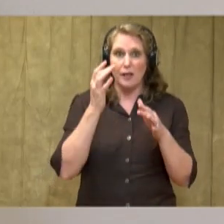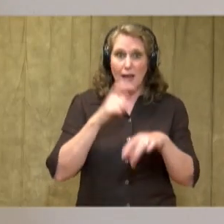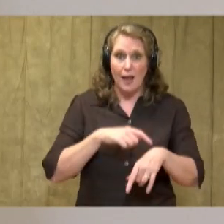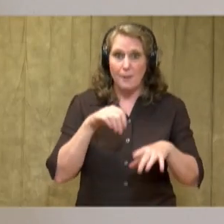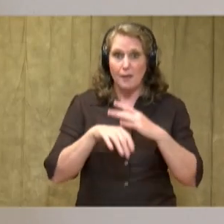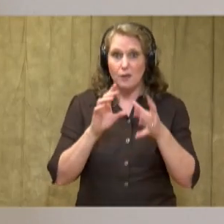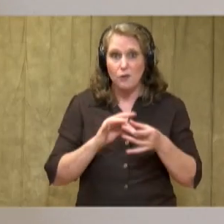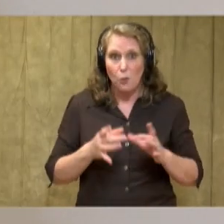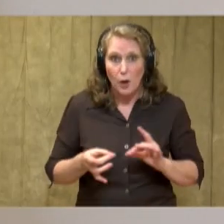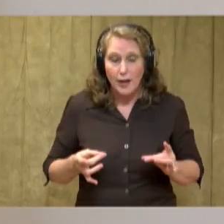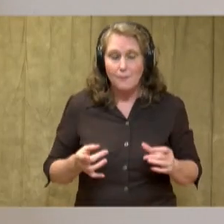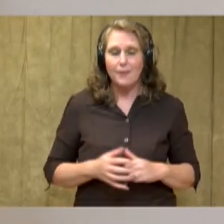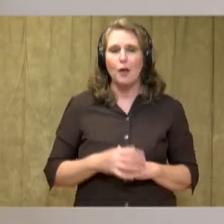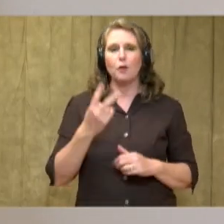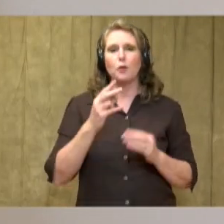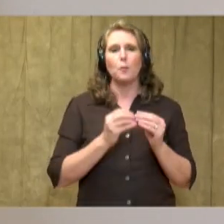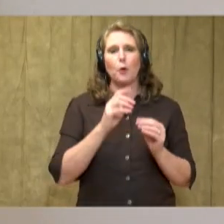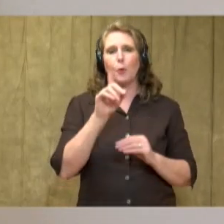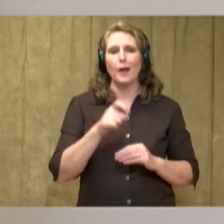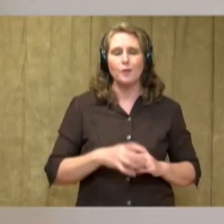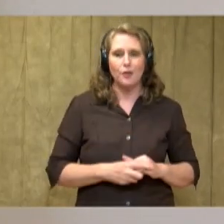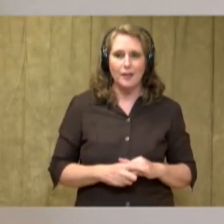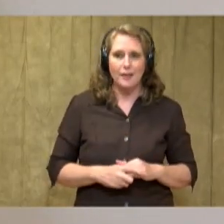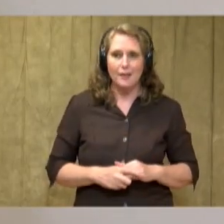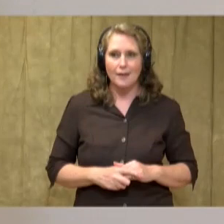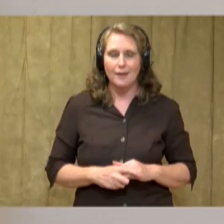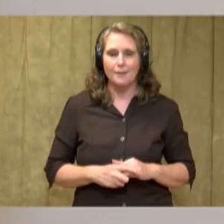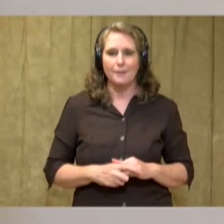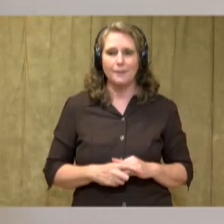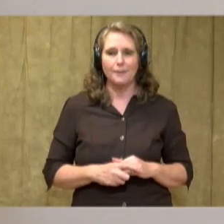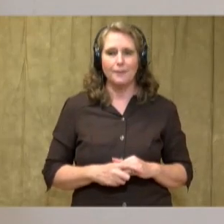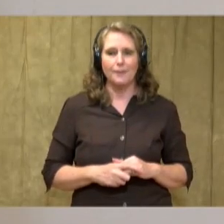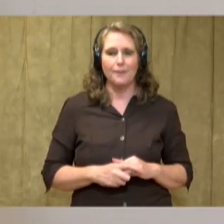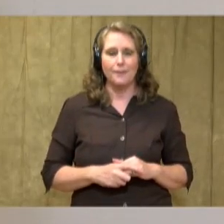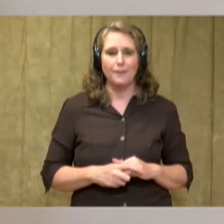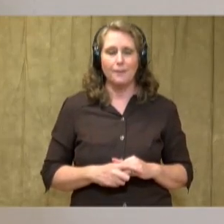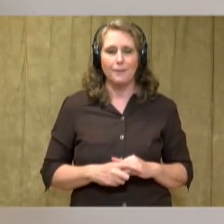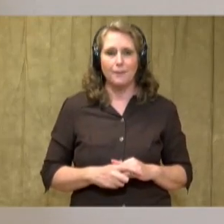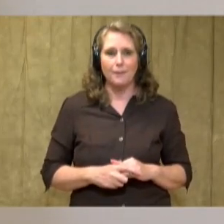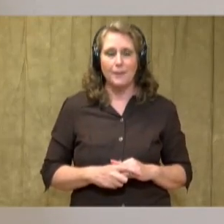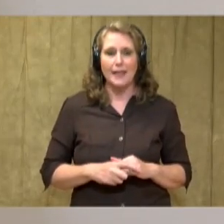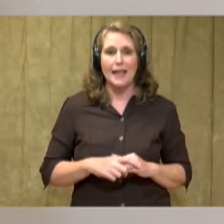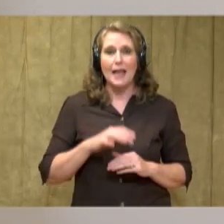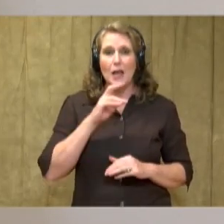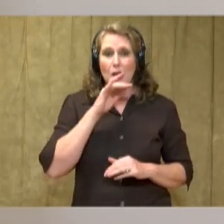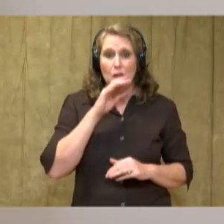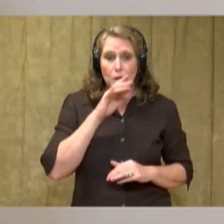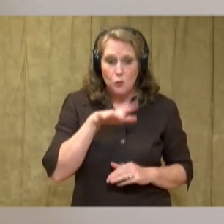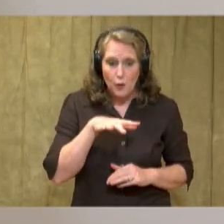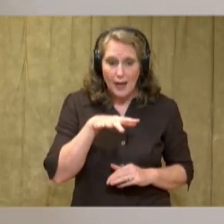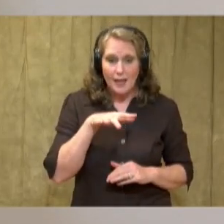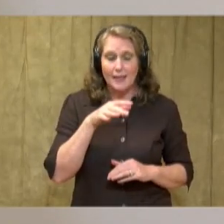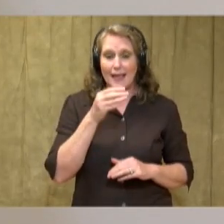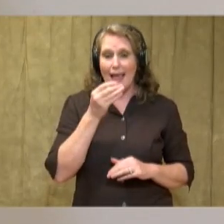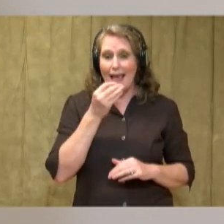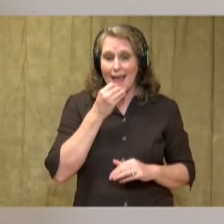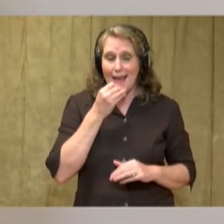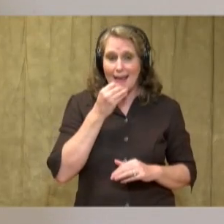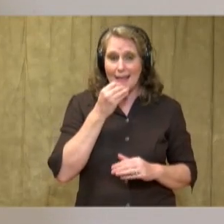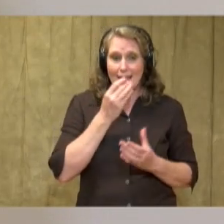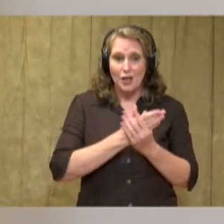right? All right, 2 more. What happened when the dragons ate the spicy